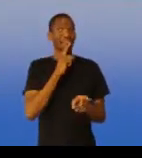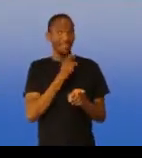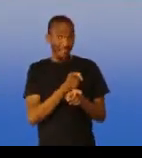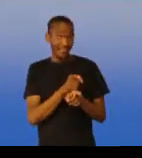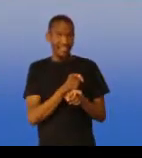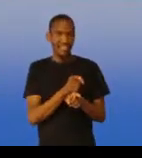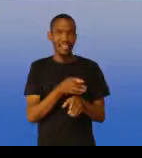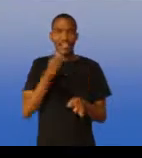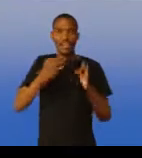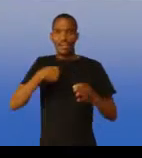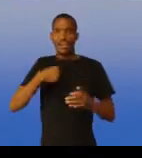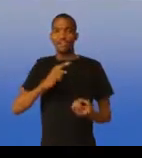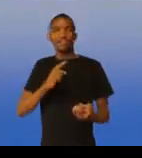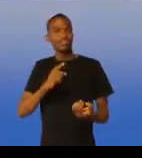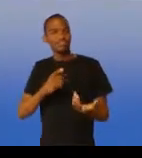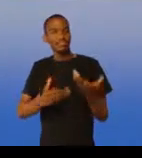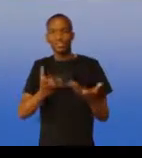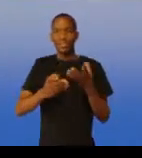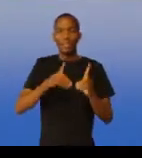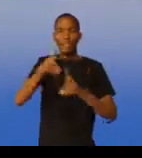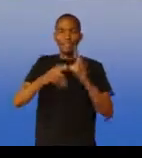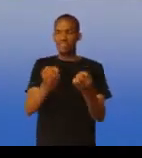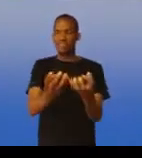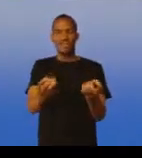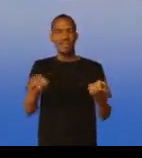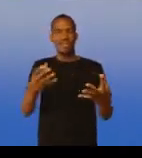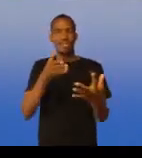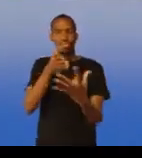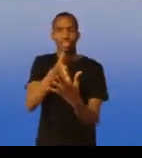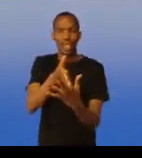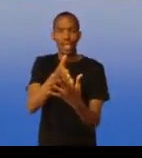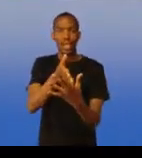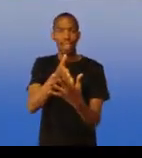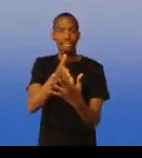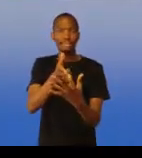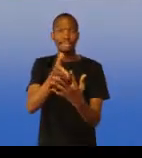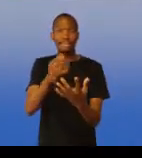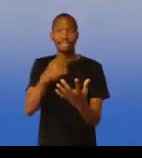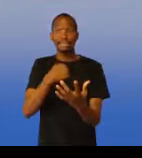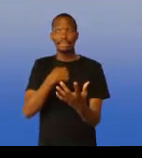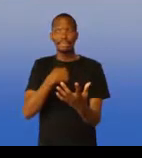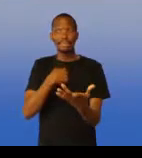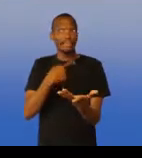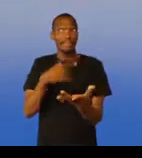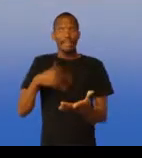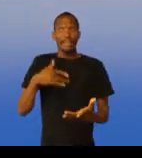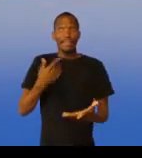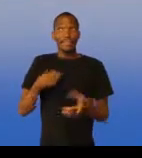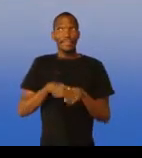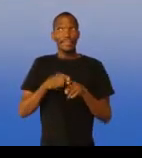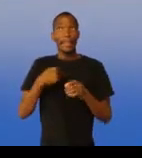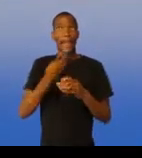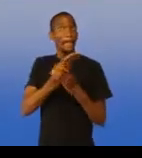When I get into like a bunch of people, a group of people, a lot of people, I always feel like running away or